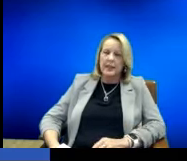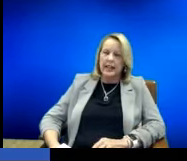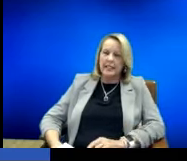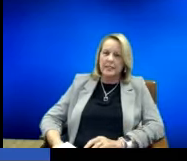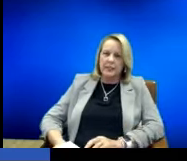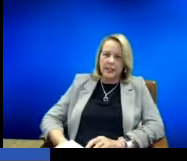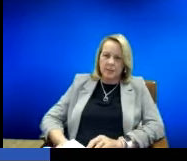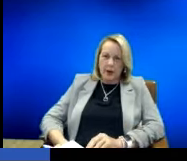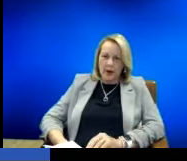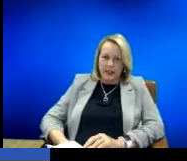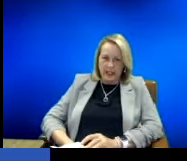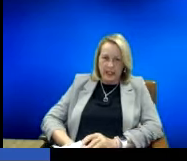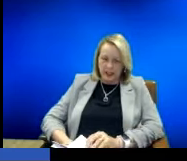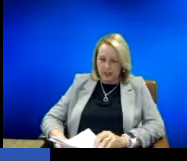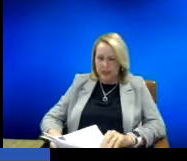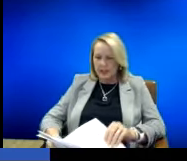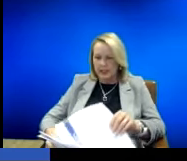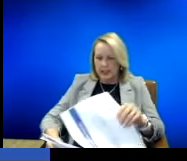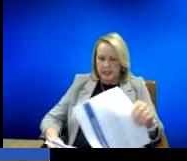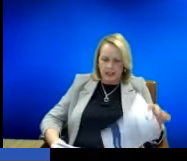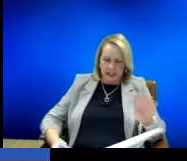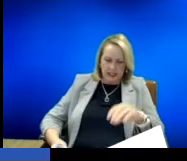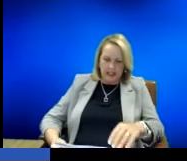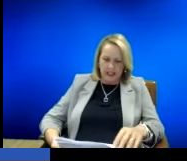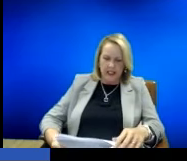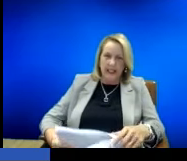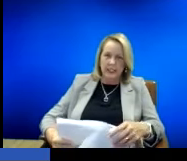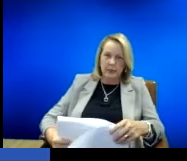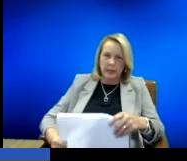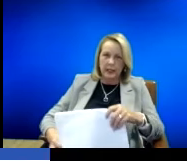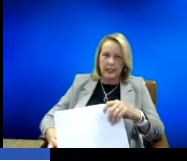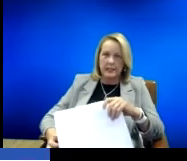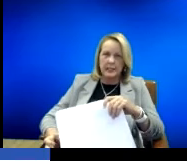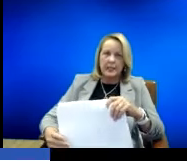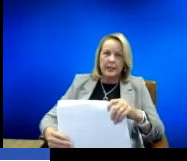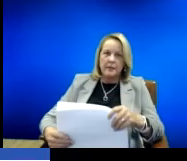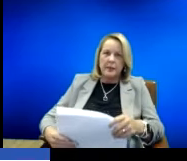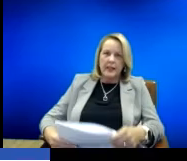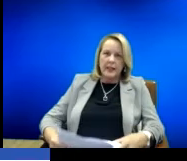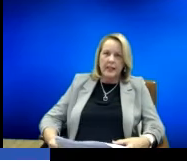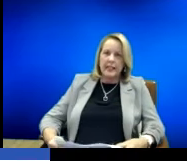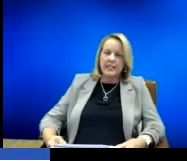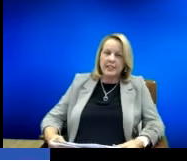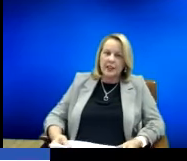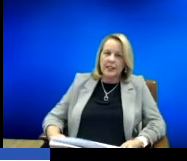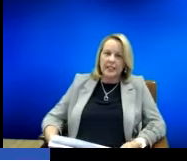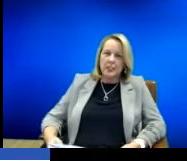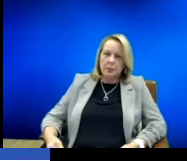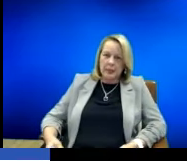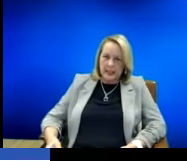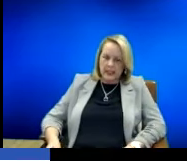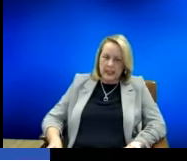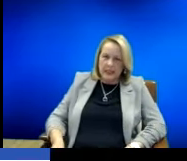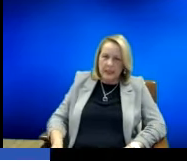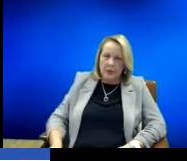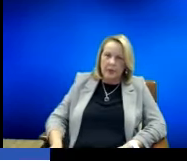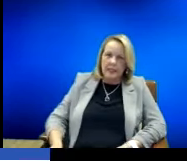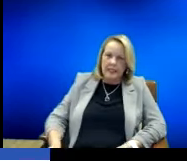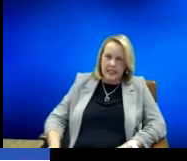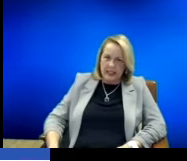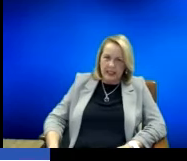Code. It's very broad in nature, so let's look at the next page. These are the expenses